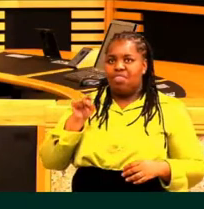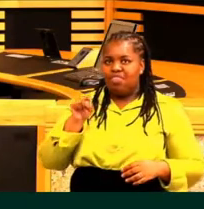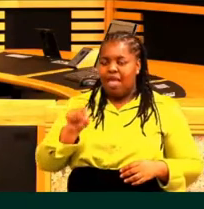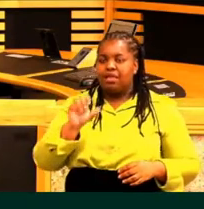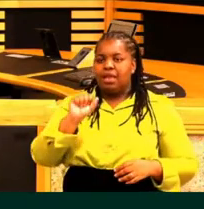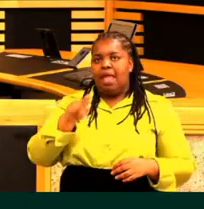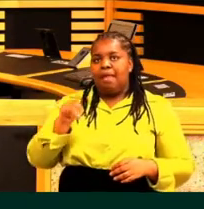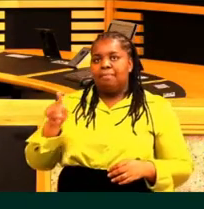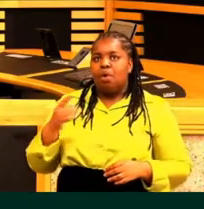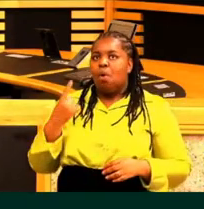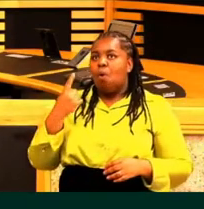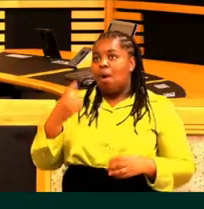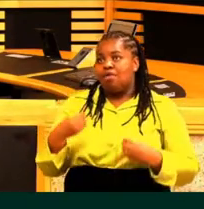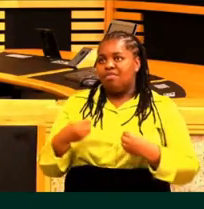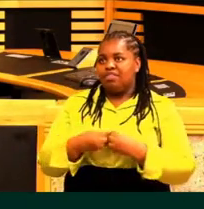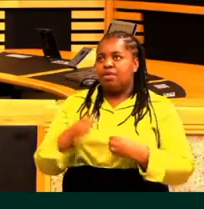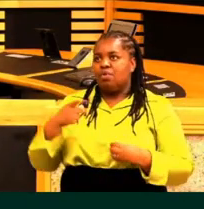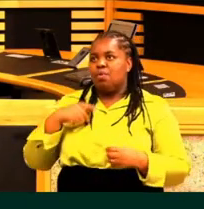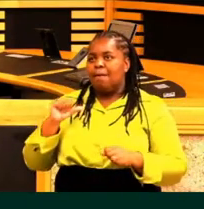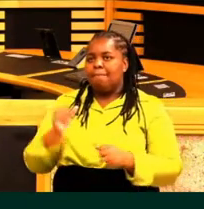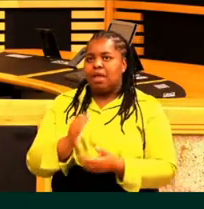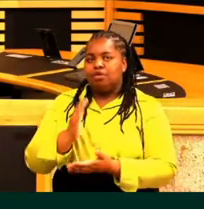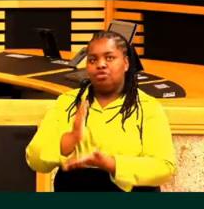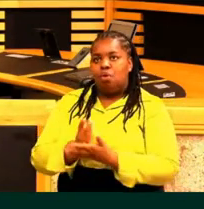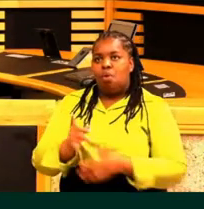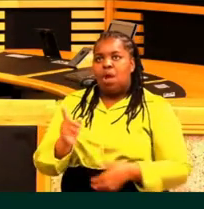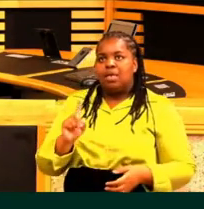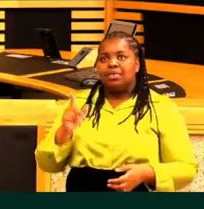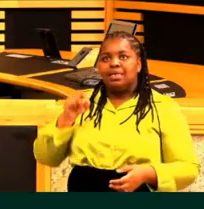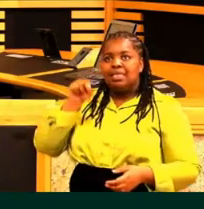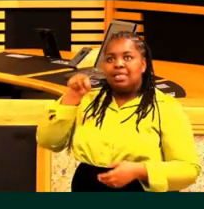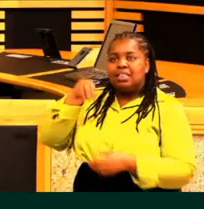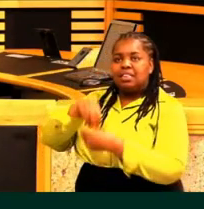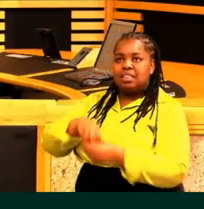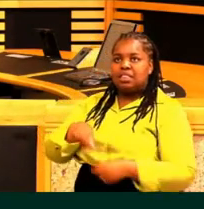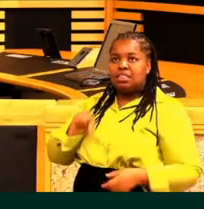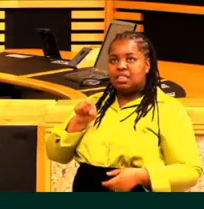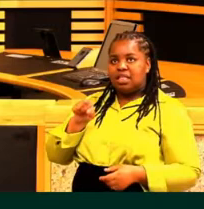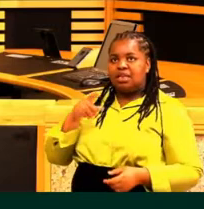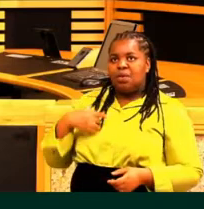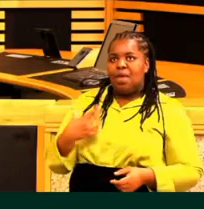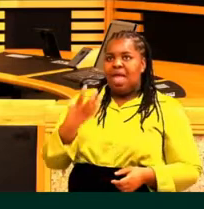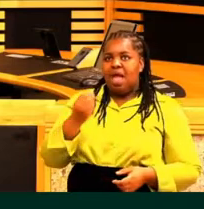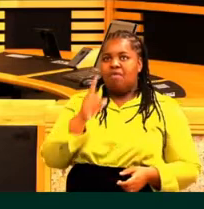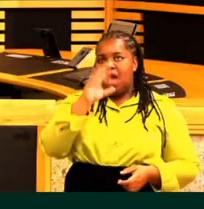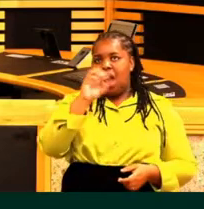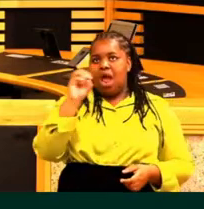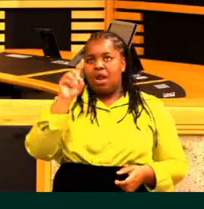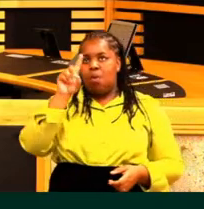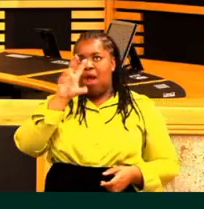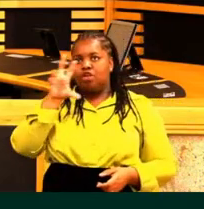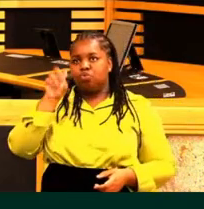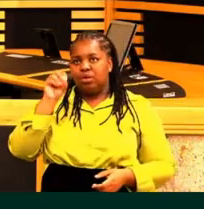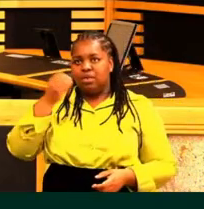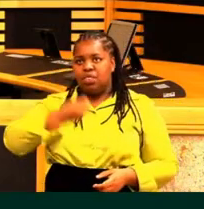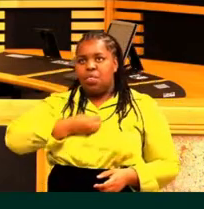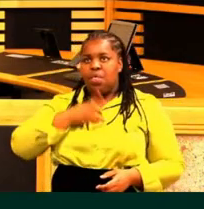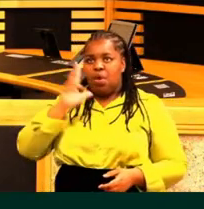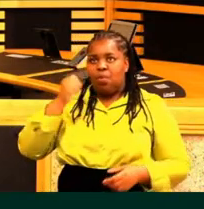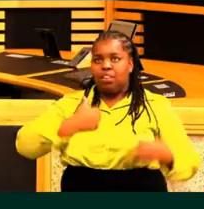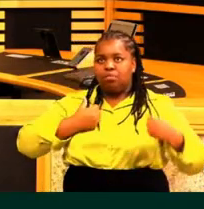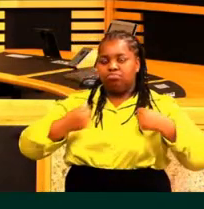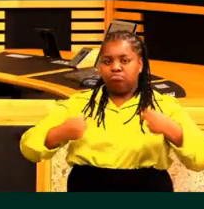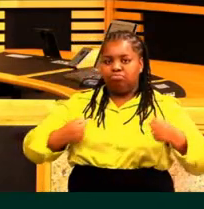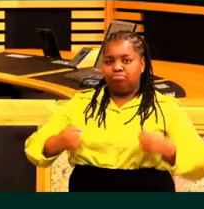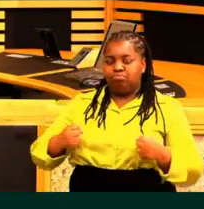now one of the things that you have made sure is that in that we have about 120 young people that would be employed in